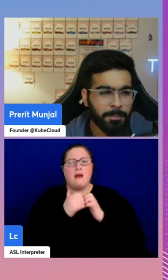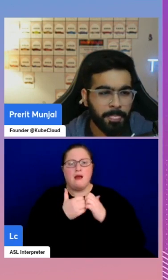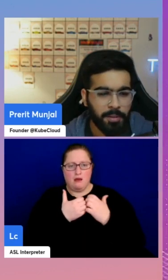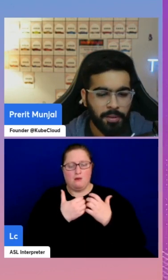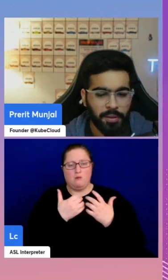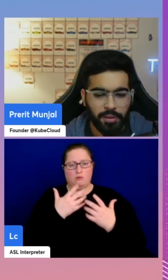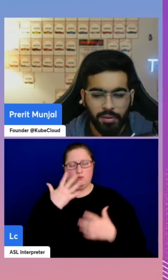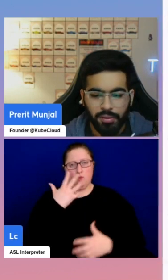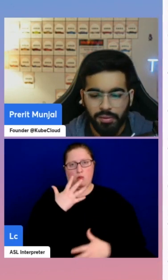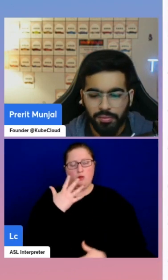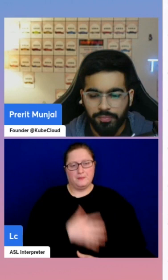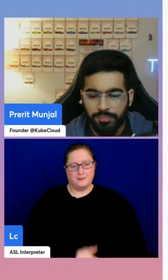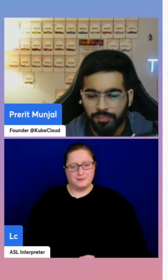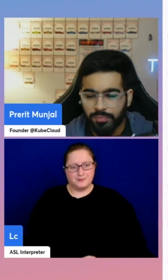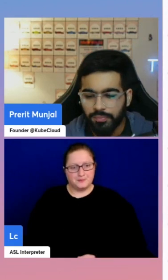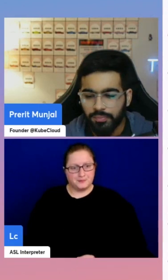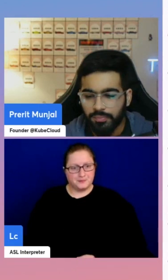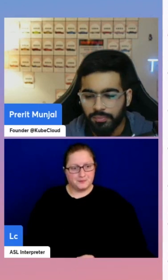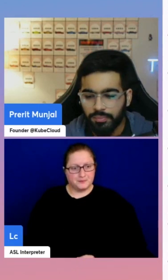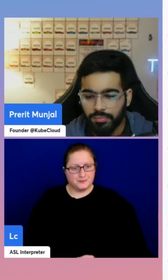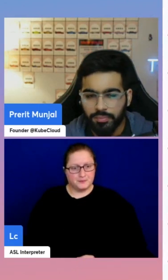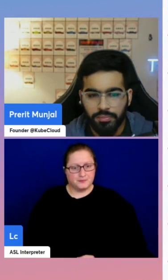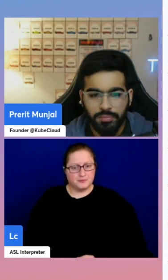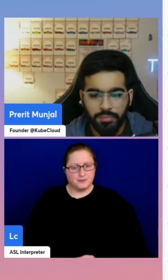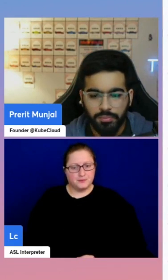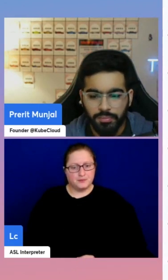Okay, uh,